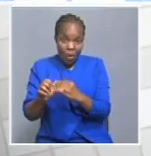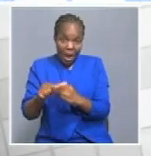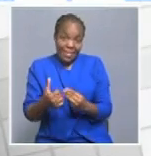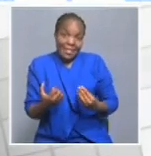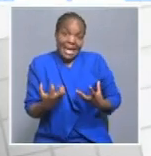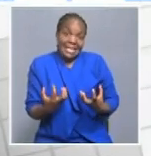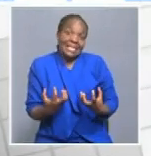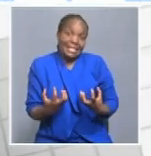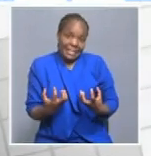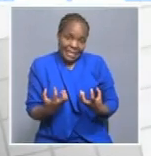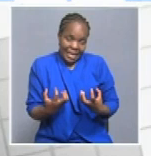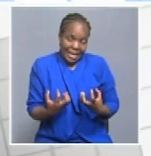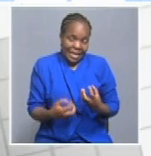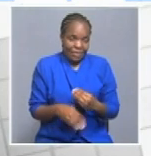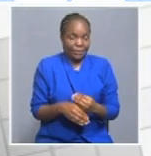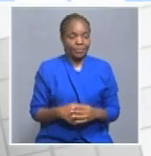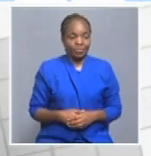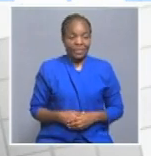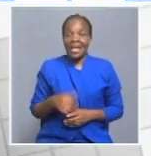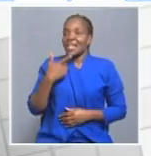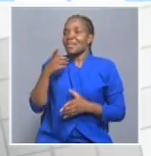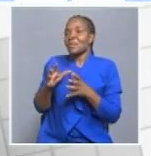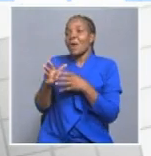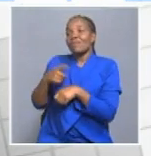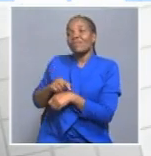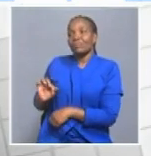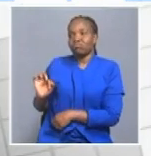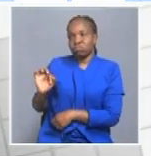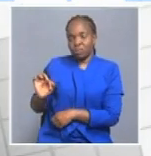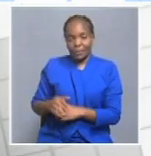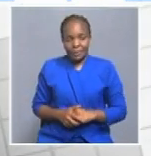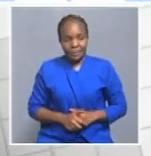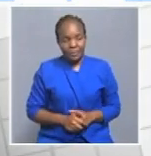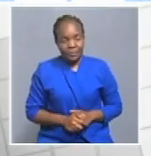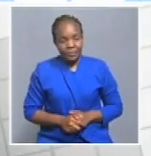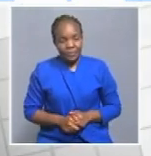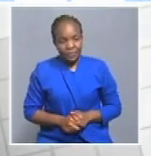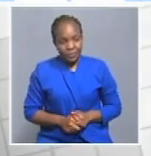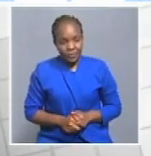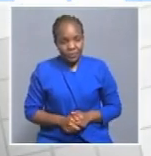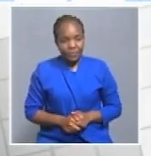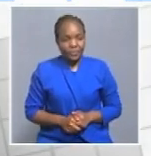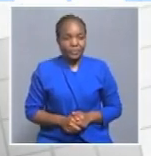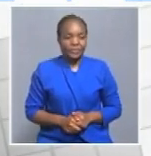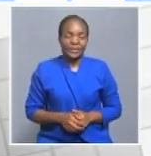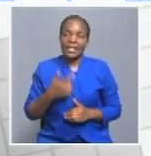right, Mrs. Lusipane, we will leave it there for now. Thank you very much for updating and clarifying some of the issues that were brought up.